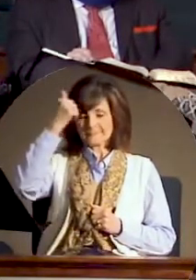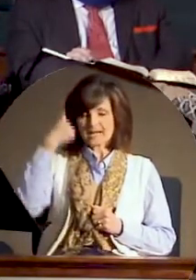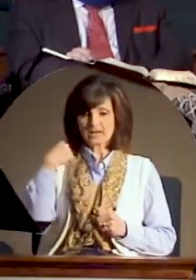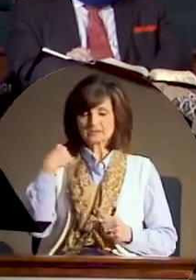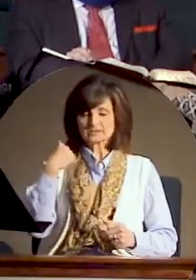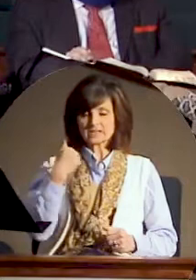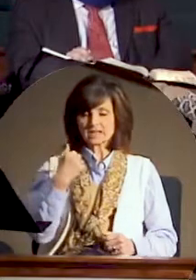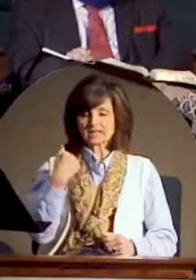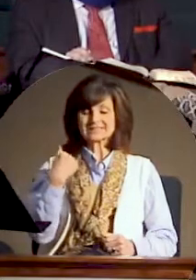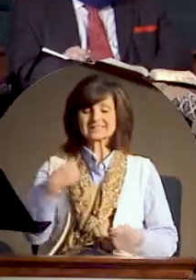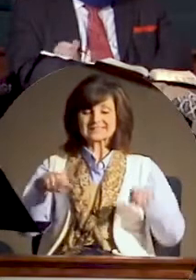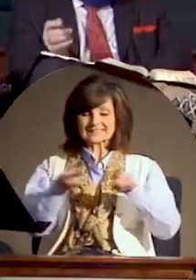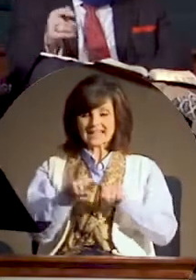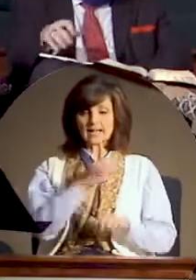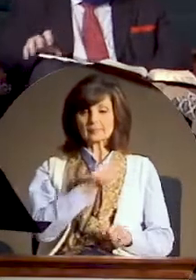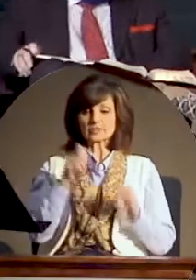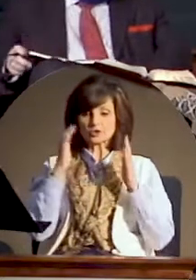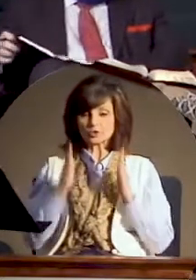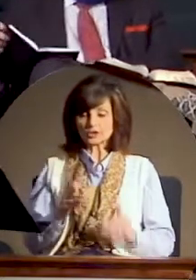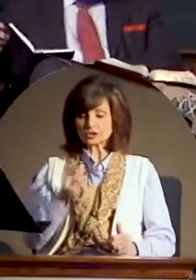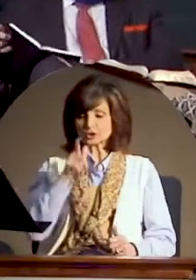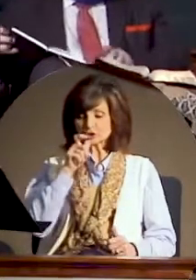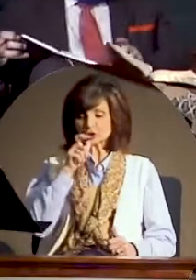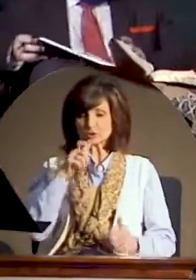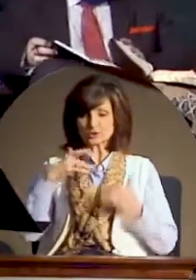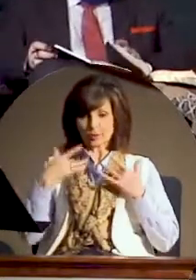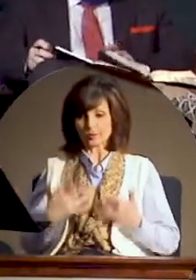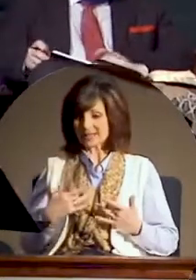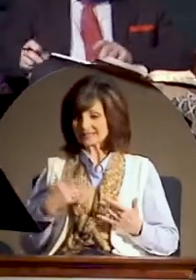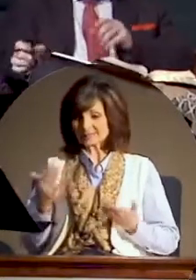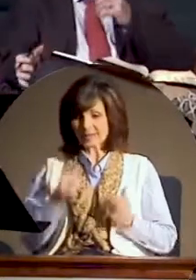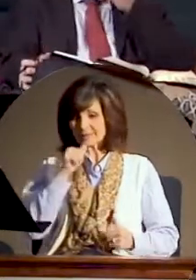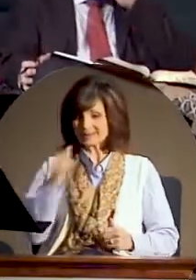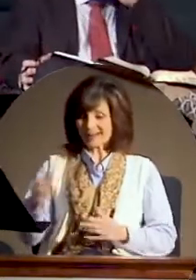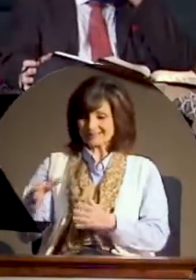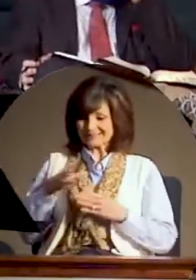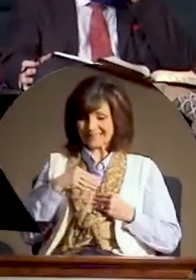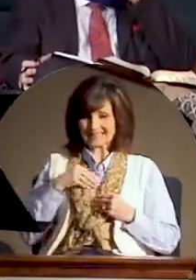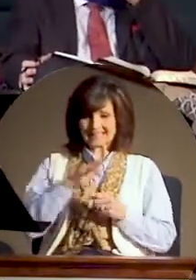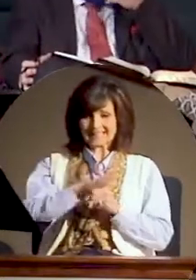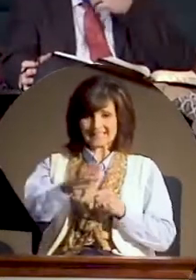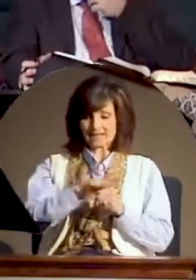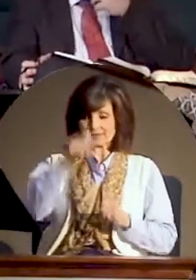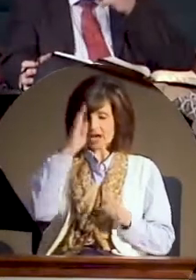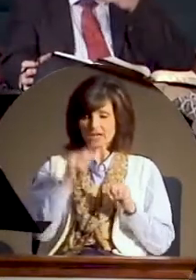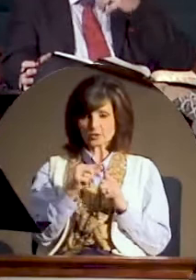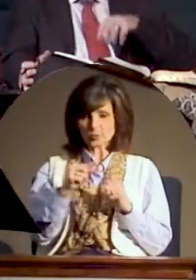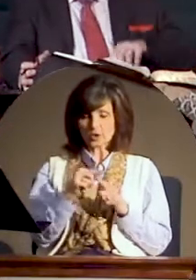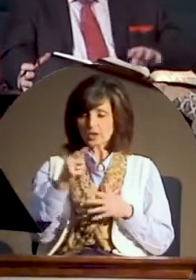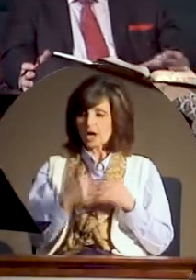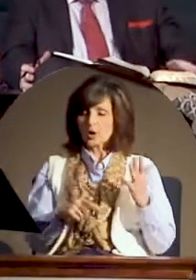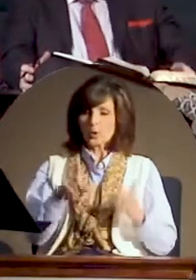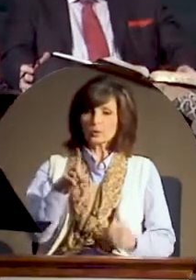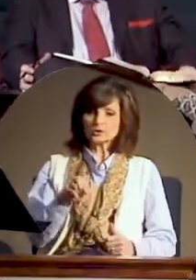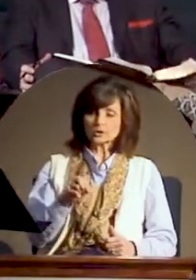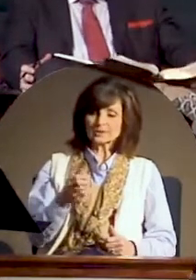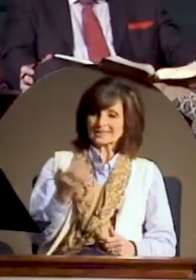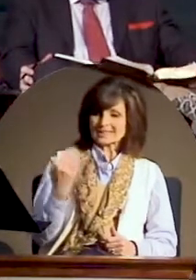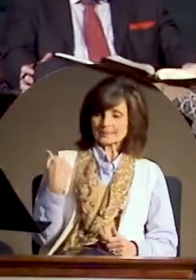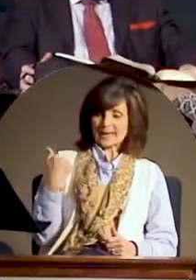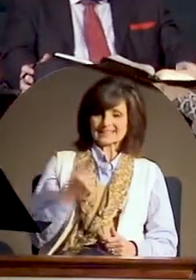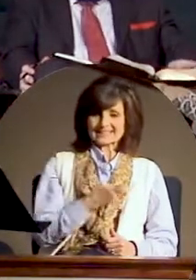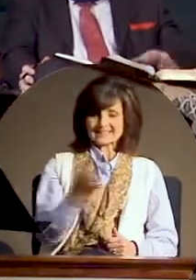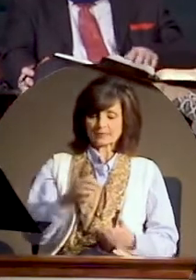on the Word of God. The cure is to get back into the Word of God. So what we've been doing over these last